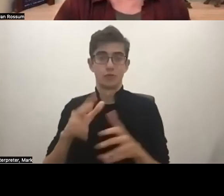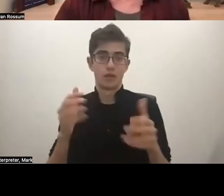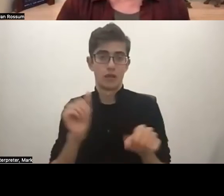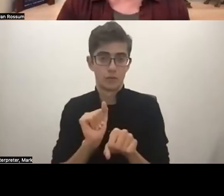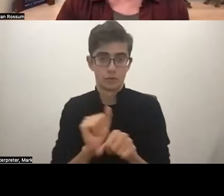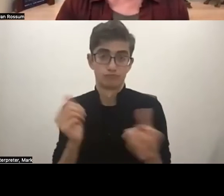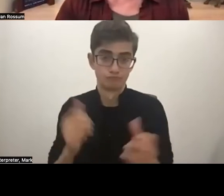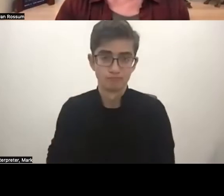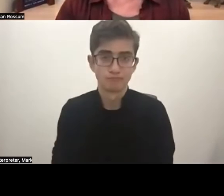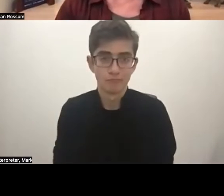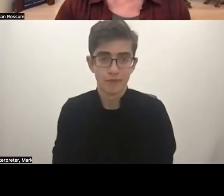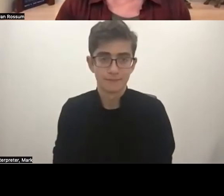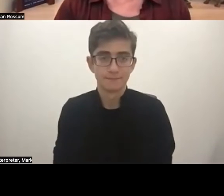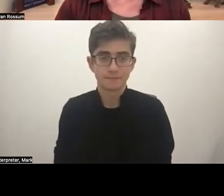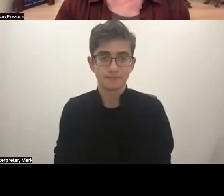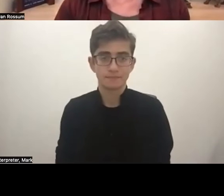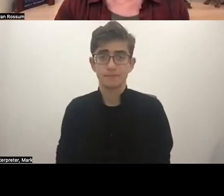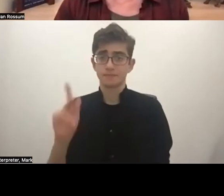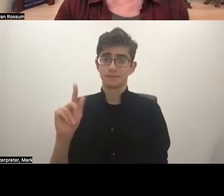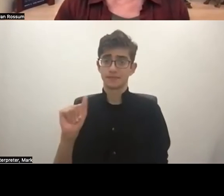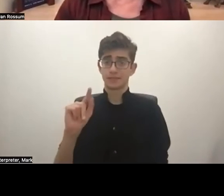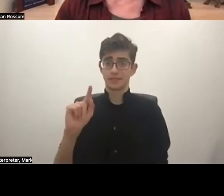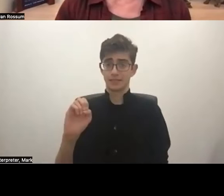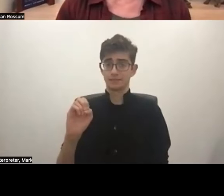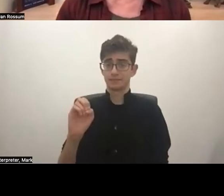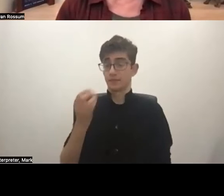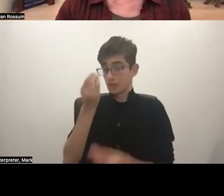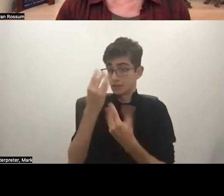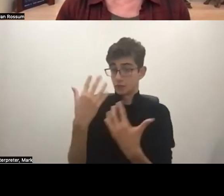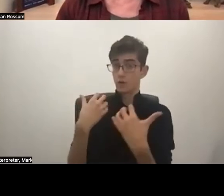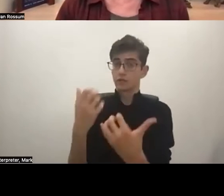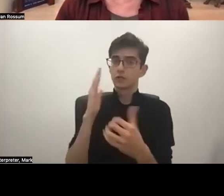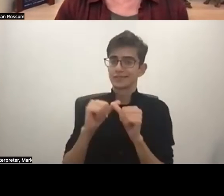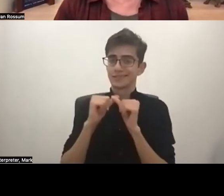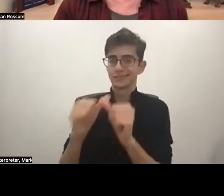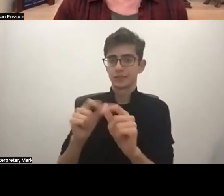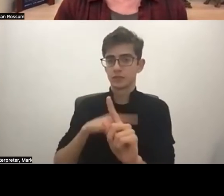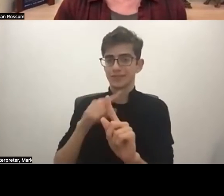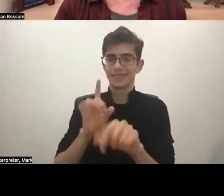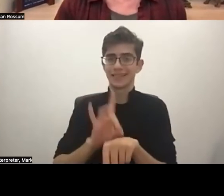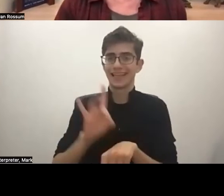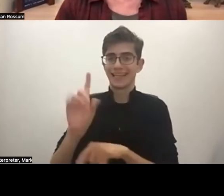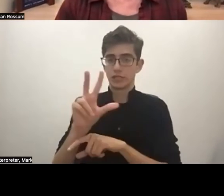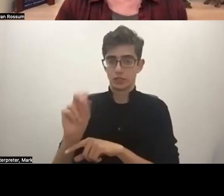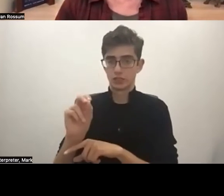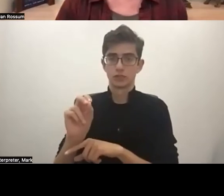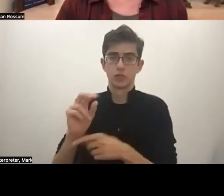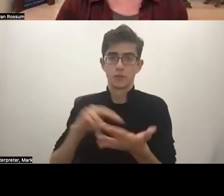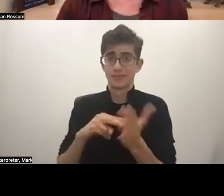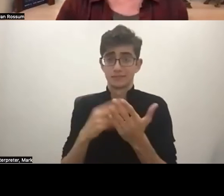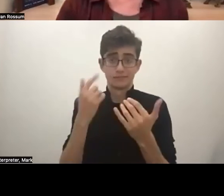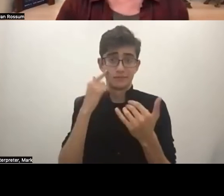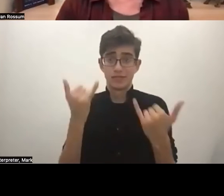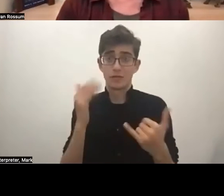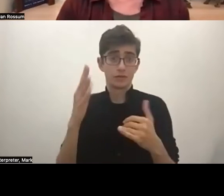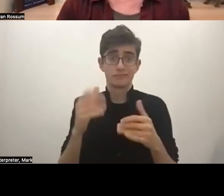Thanks for that. And just to let the audience know, we are going till 8:30, so I'm going to continue to pick out questions